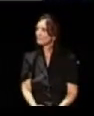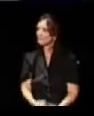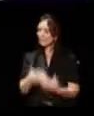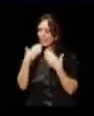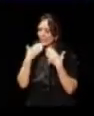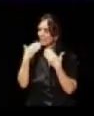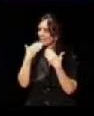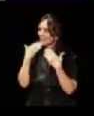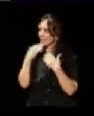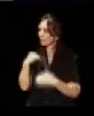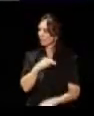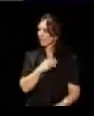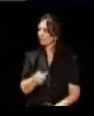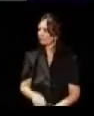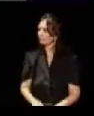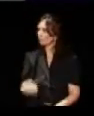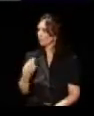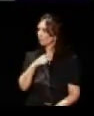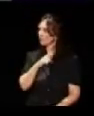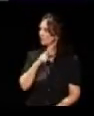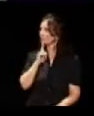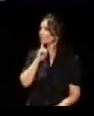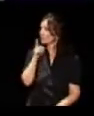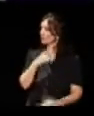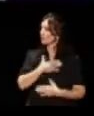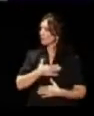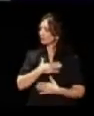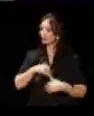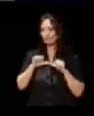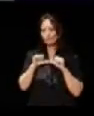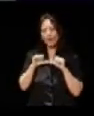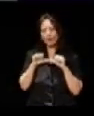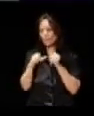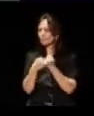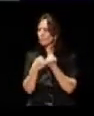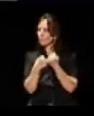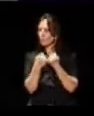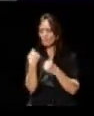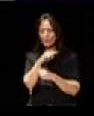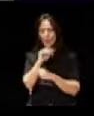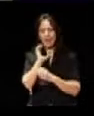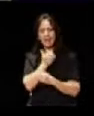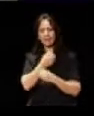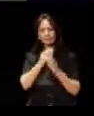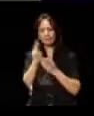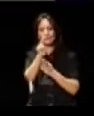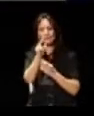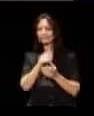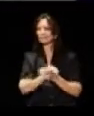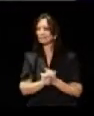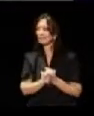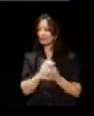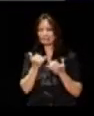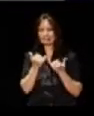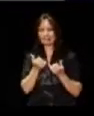Thank you, Mayor Pierre. We sincerely appreciate your ongoing support for the university and our students. And I would like to take this